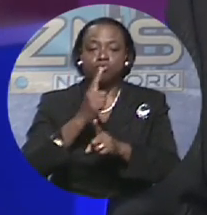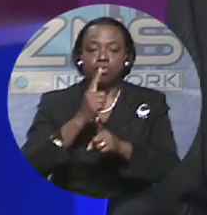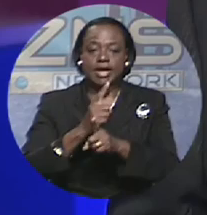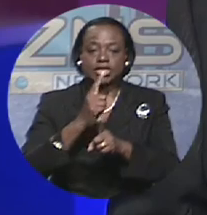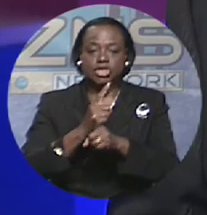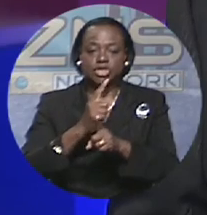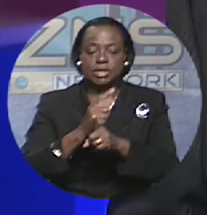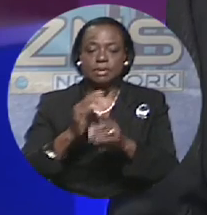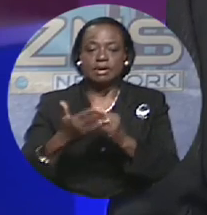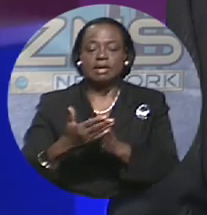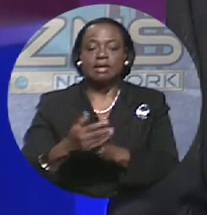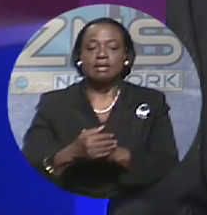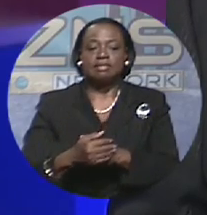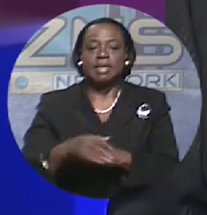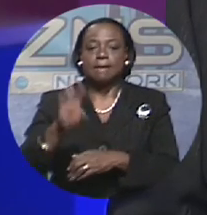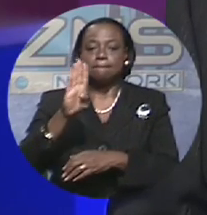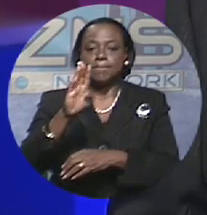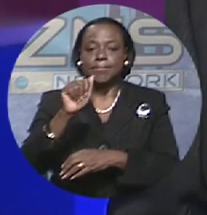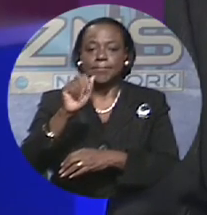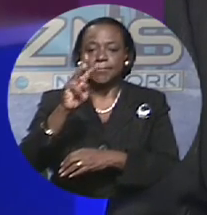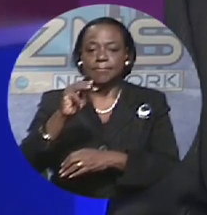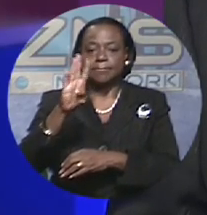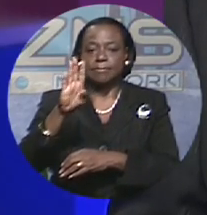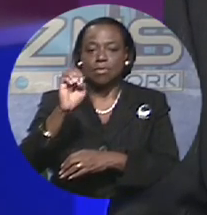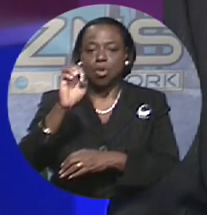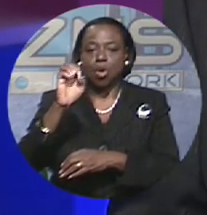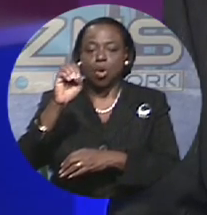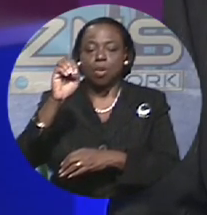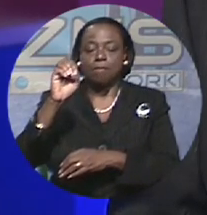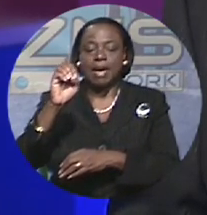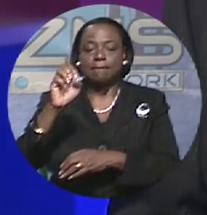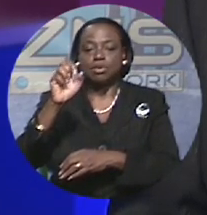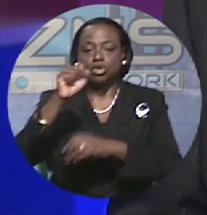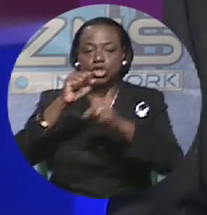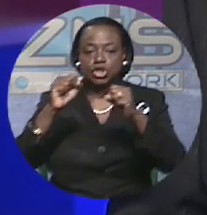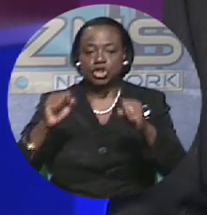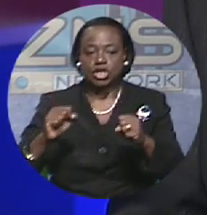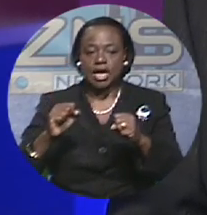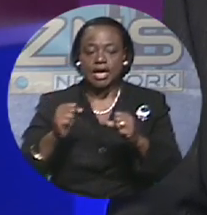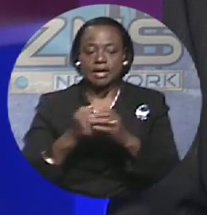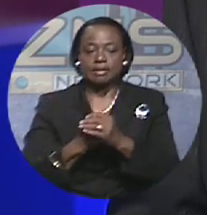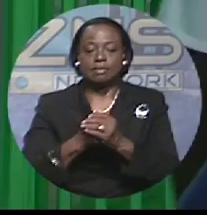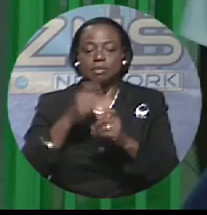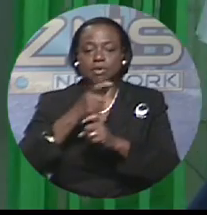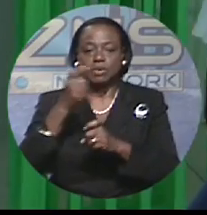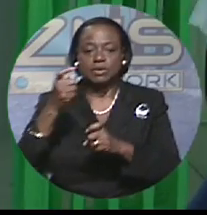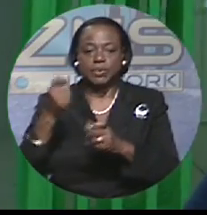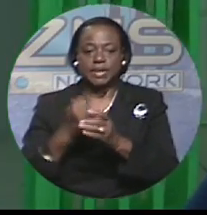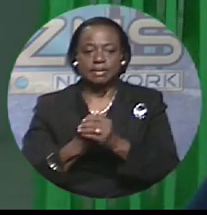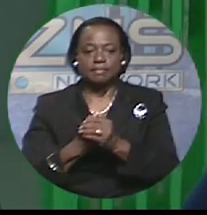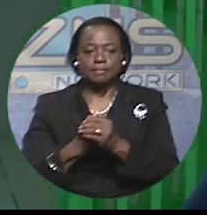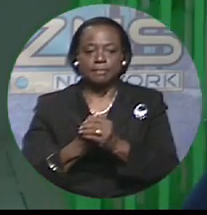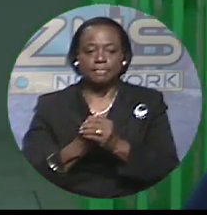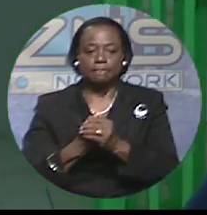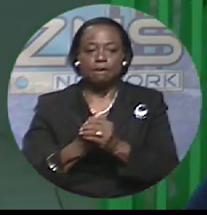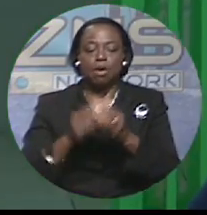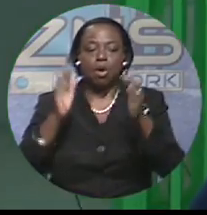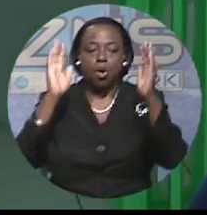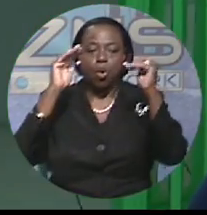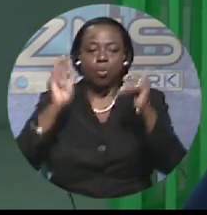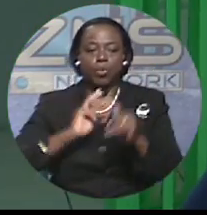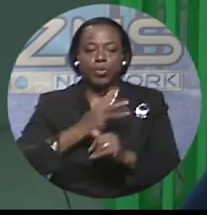game. The Bamboo Shack Cybots look to bring out the brooms following a win in the series opener. Fortunately, they were able to pull it